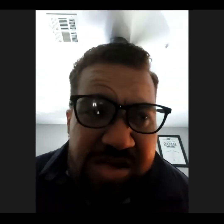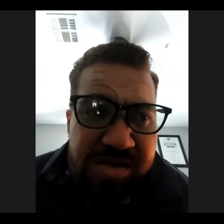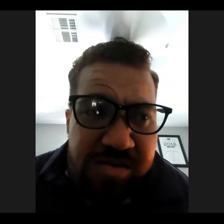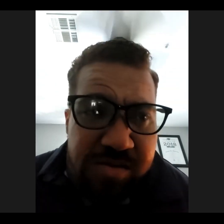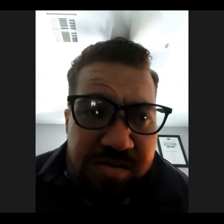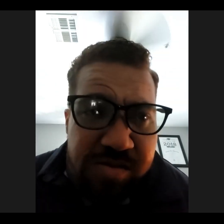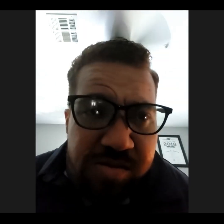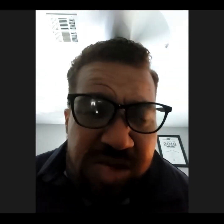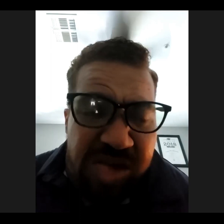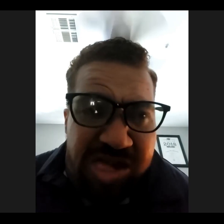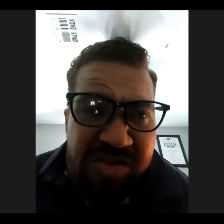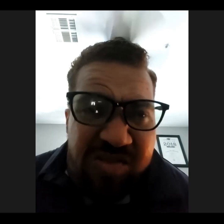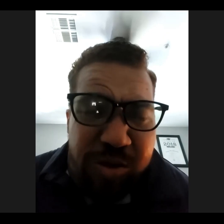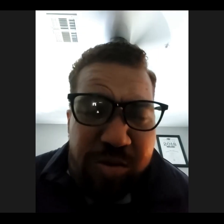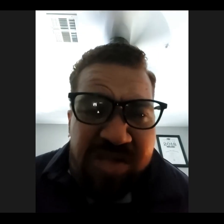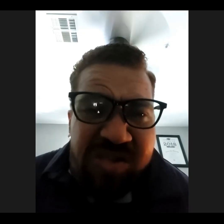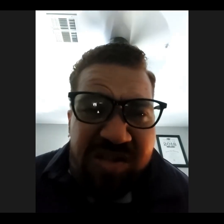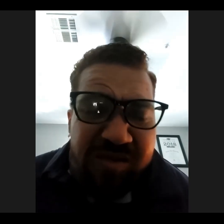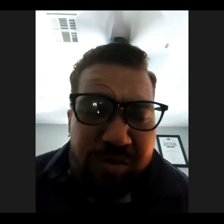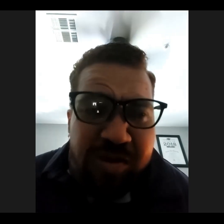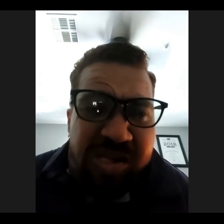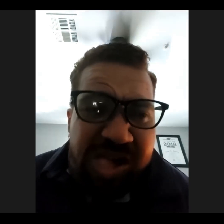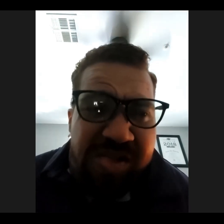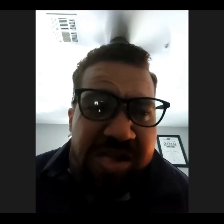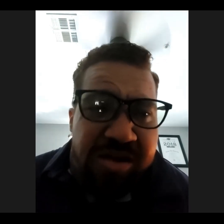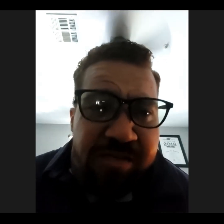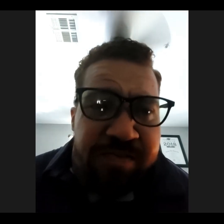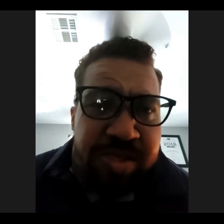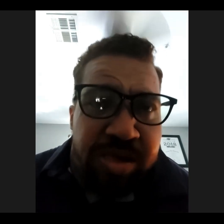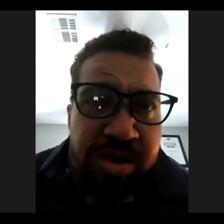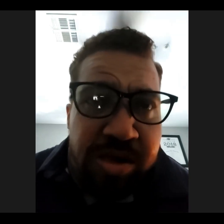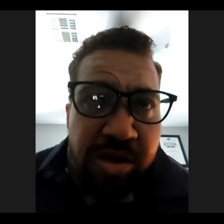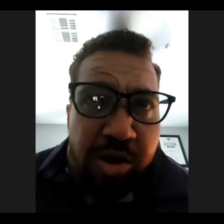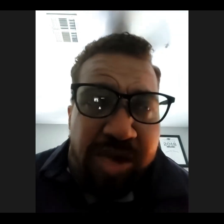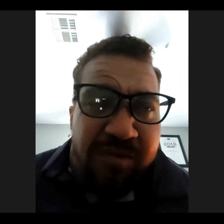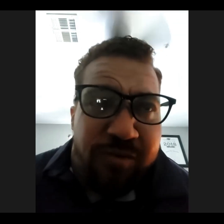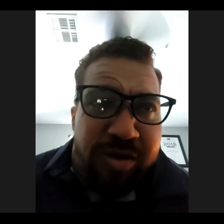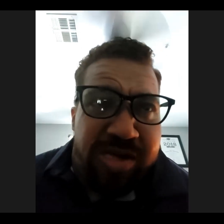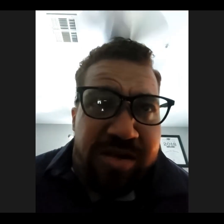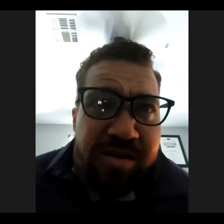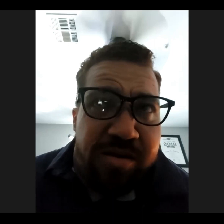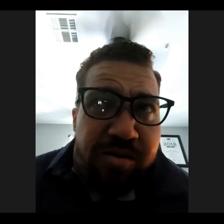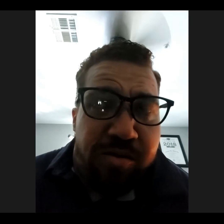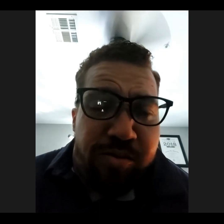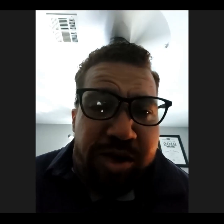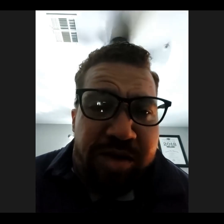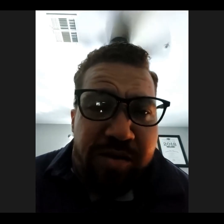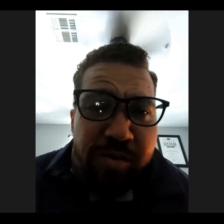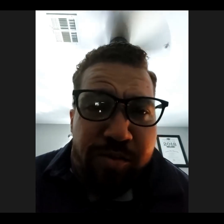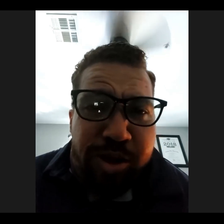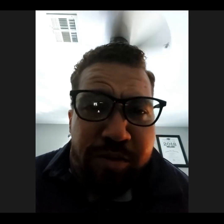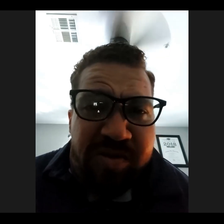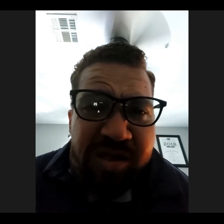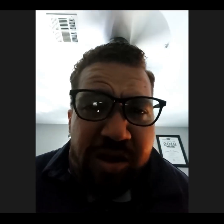say that the experiences of communicating have really